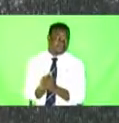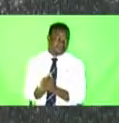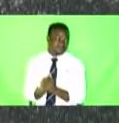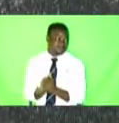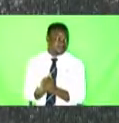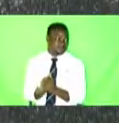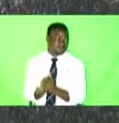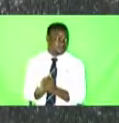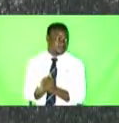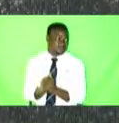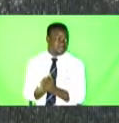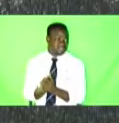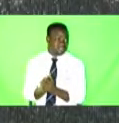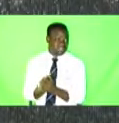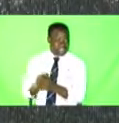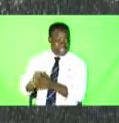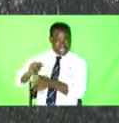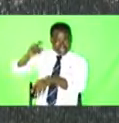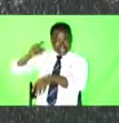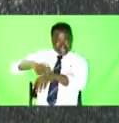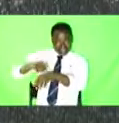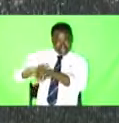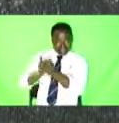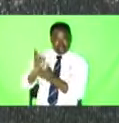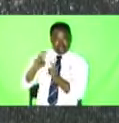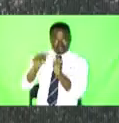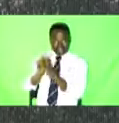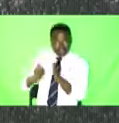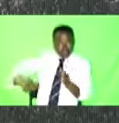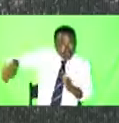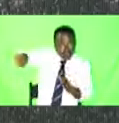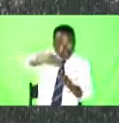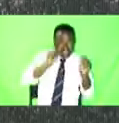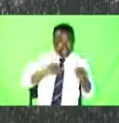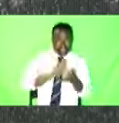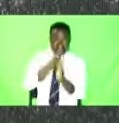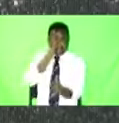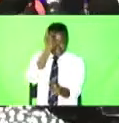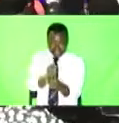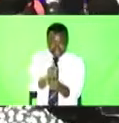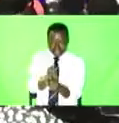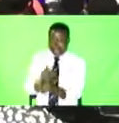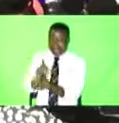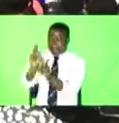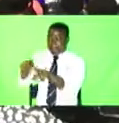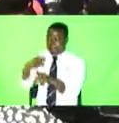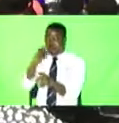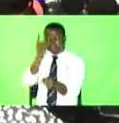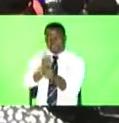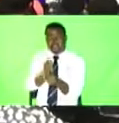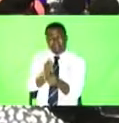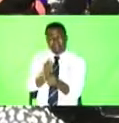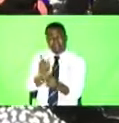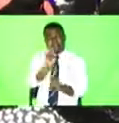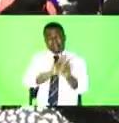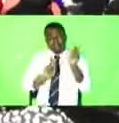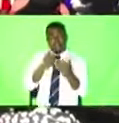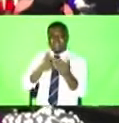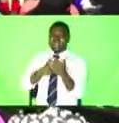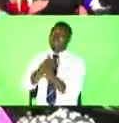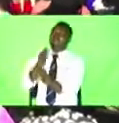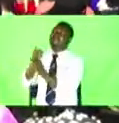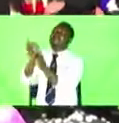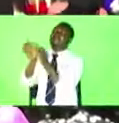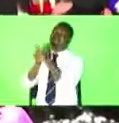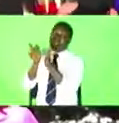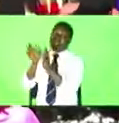the present time so as to be just and the one who justifies those who have faith in Jesus